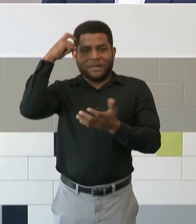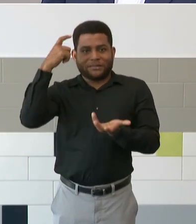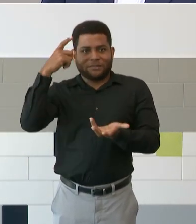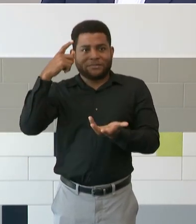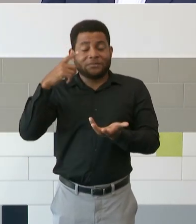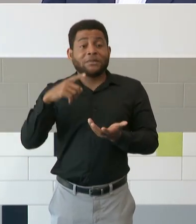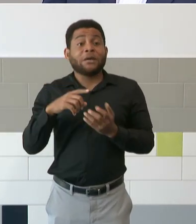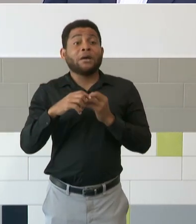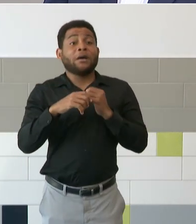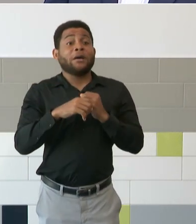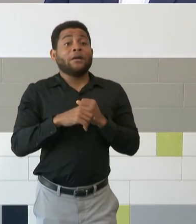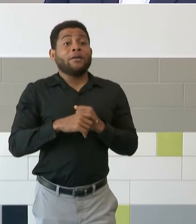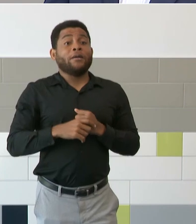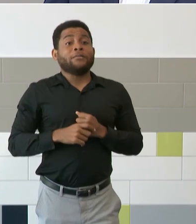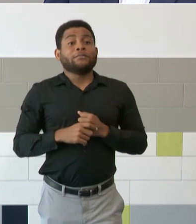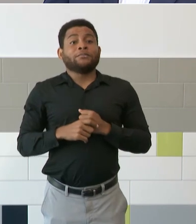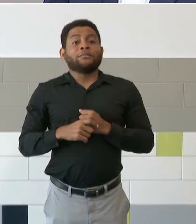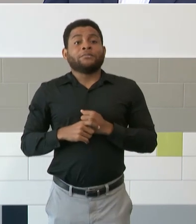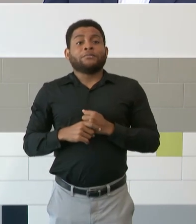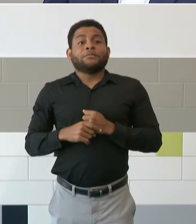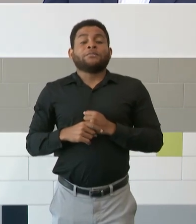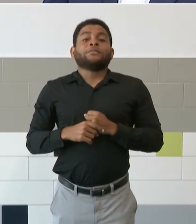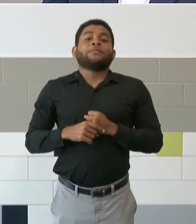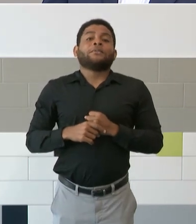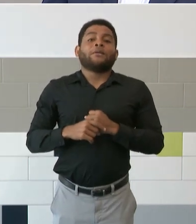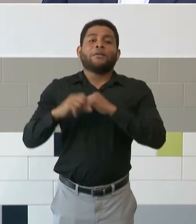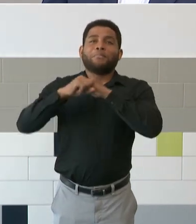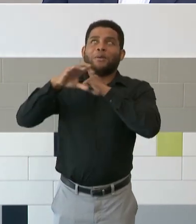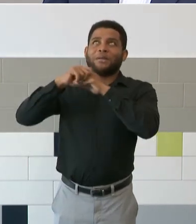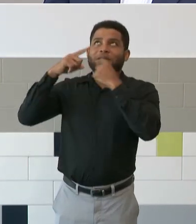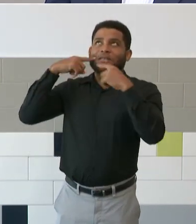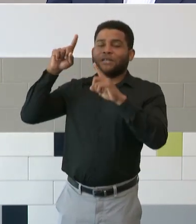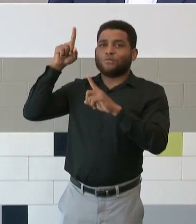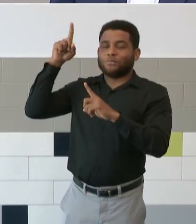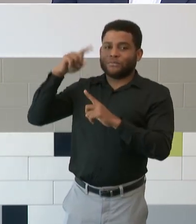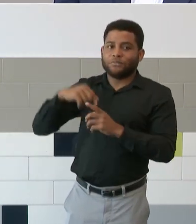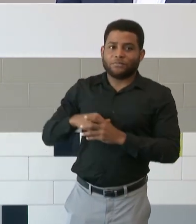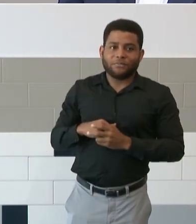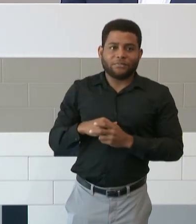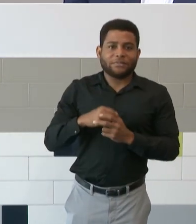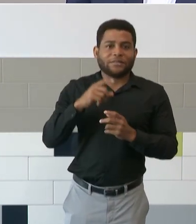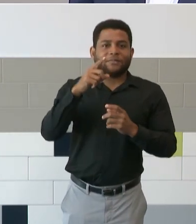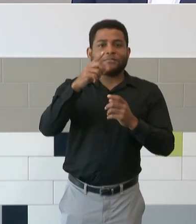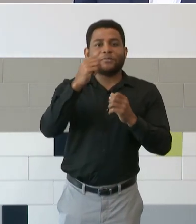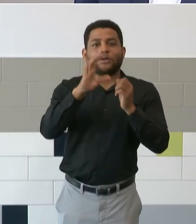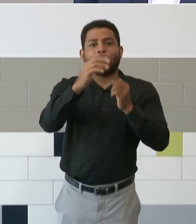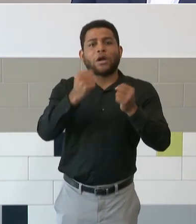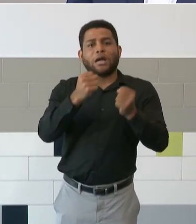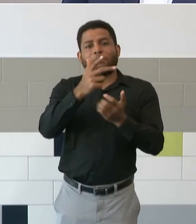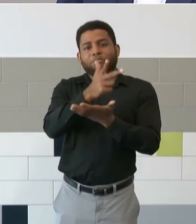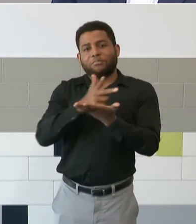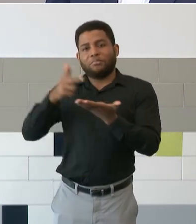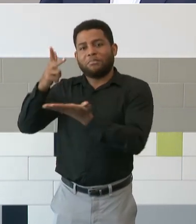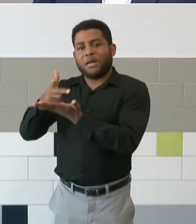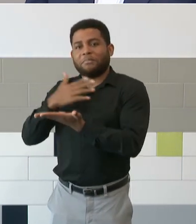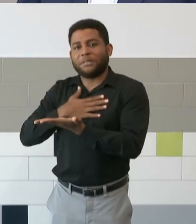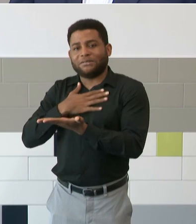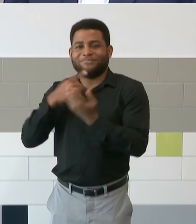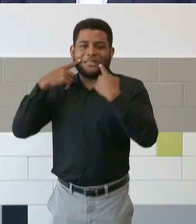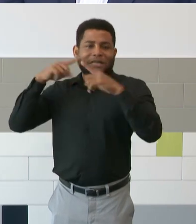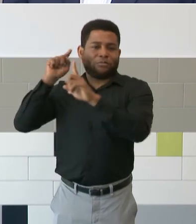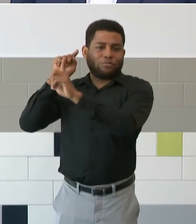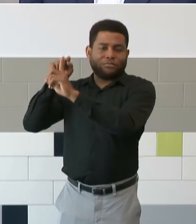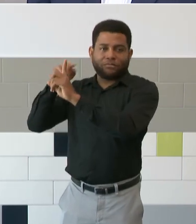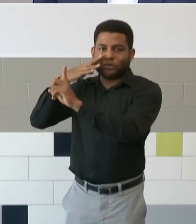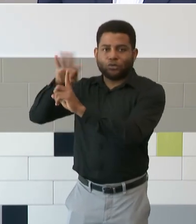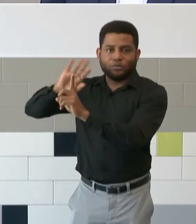time. Ms. Becker, please report to the loading dock at this time. And this has allowed us to work